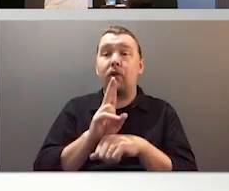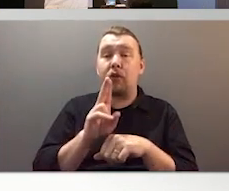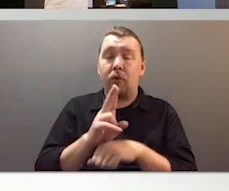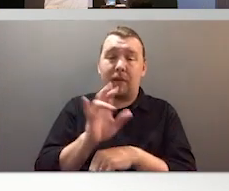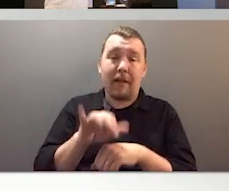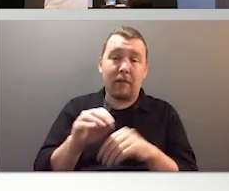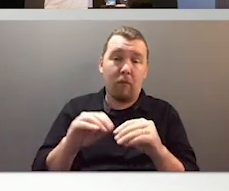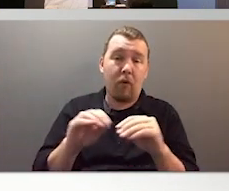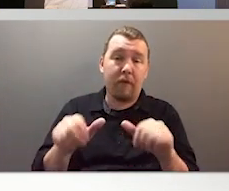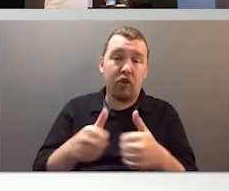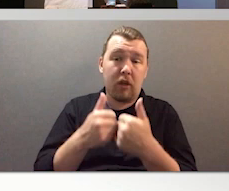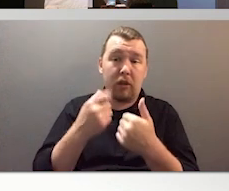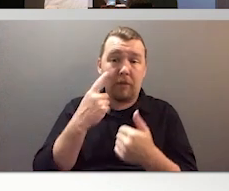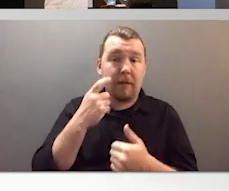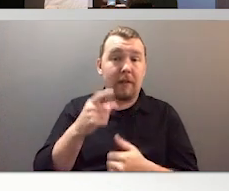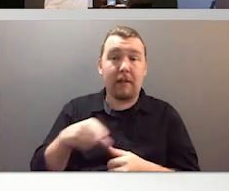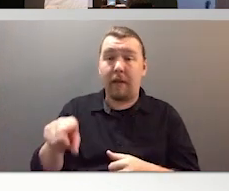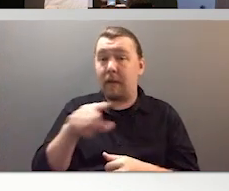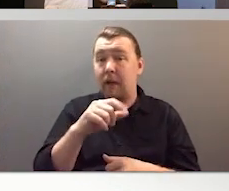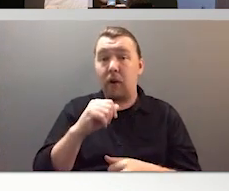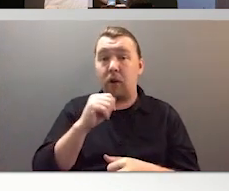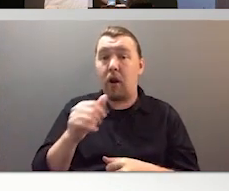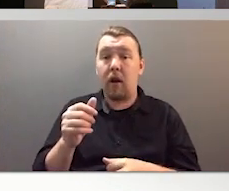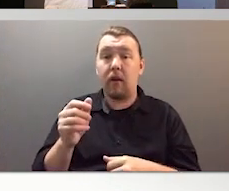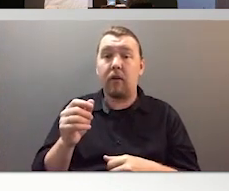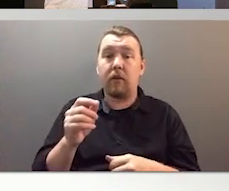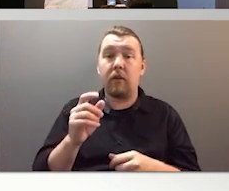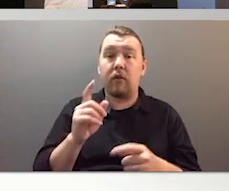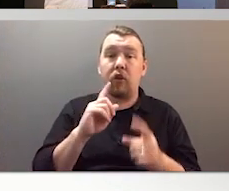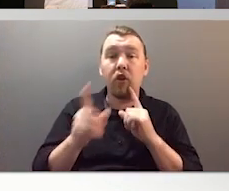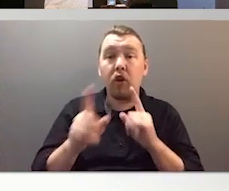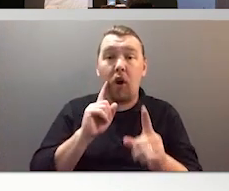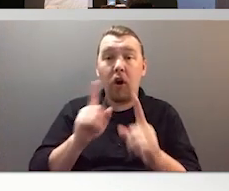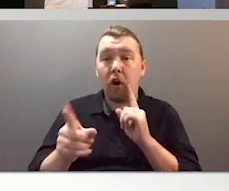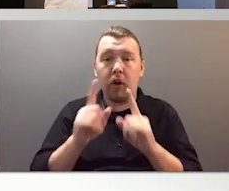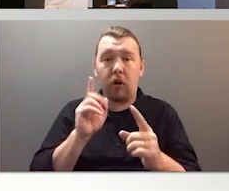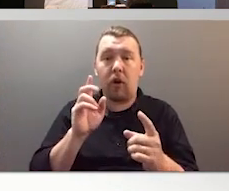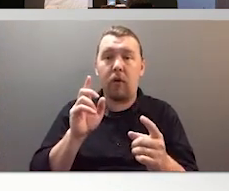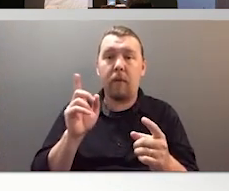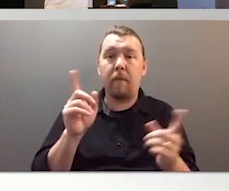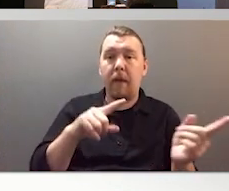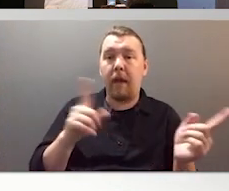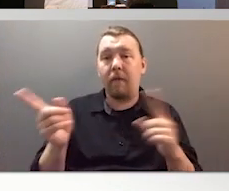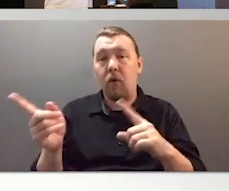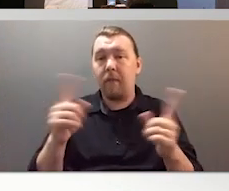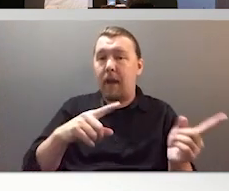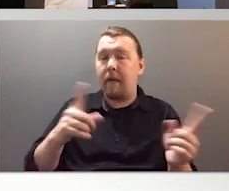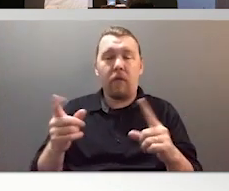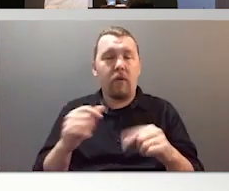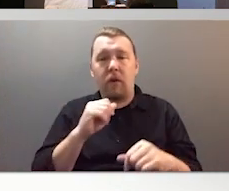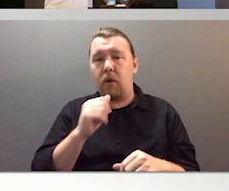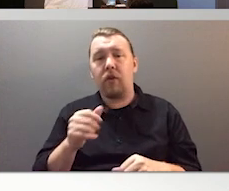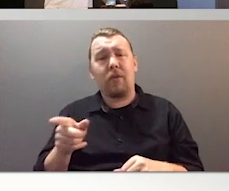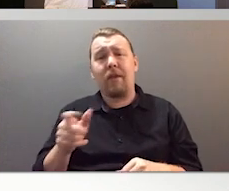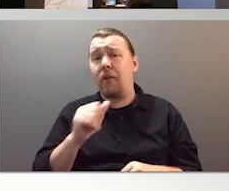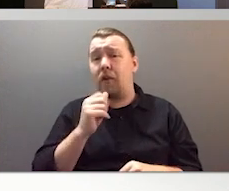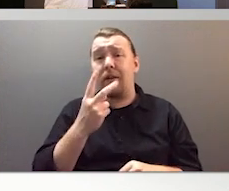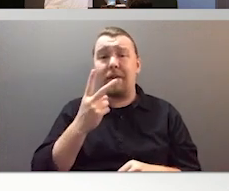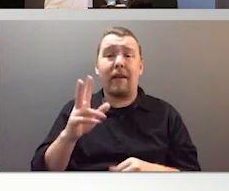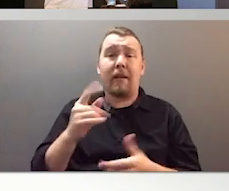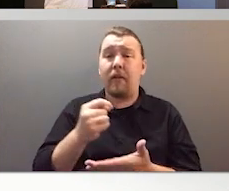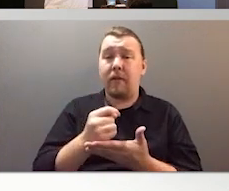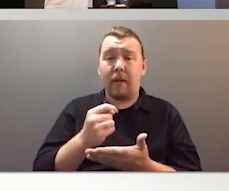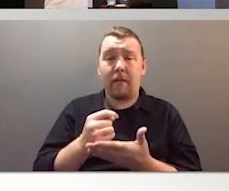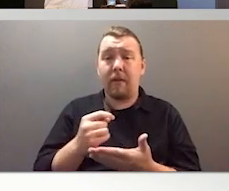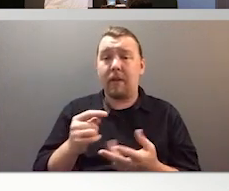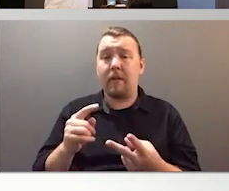not seeing their therapists, they're not seeing their teachers, they're not seeing their support systems. And so that made it a little bit